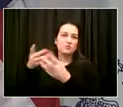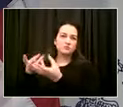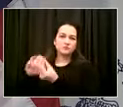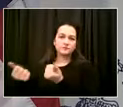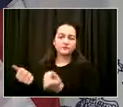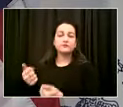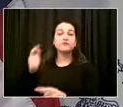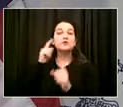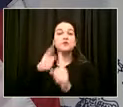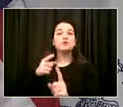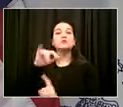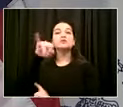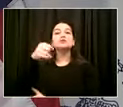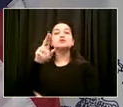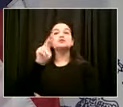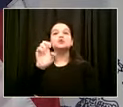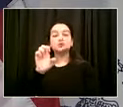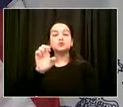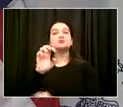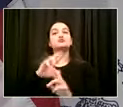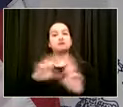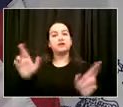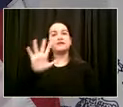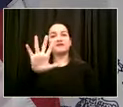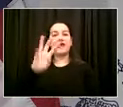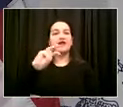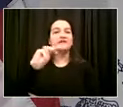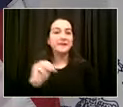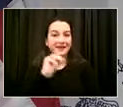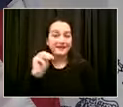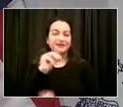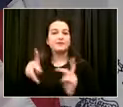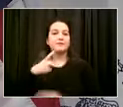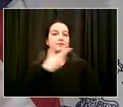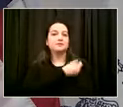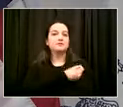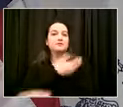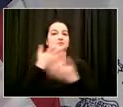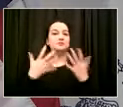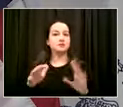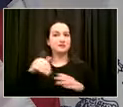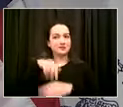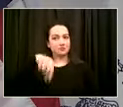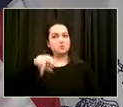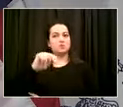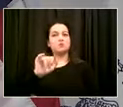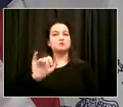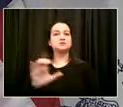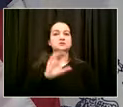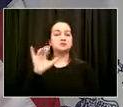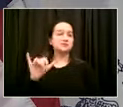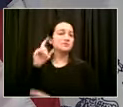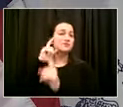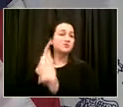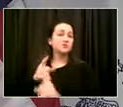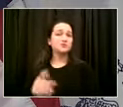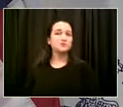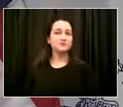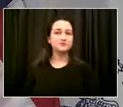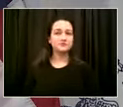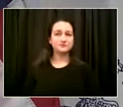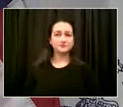that means we have closed off the avenues for this disease to keep growing in New York City. So